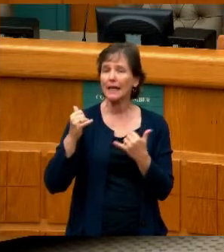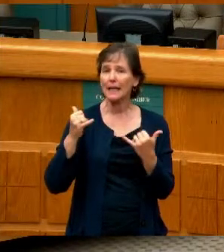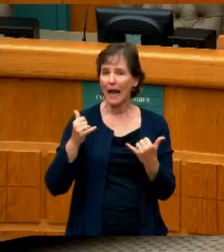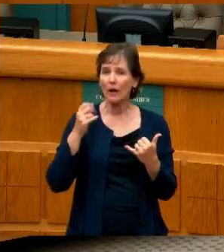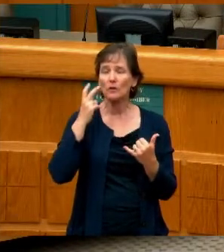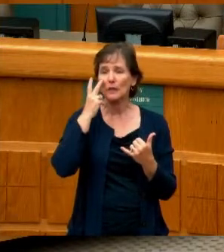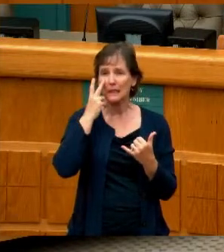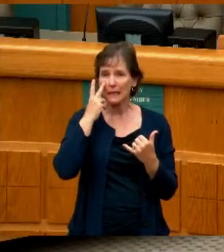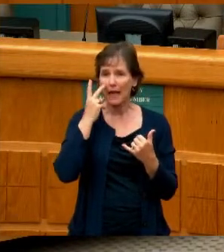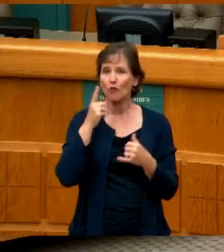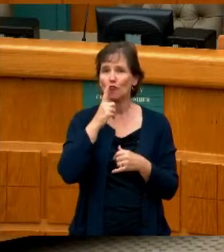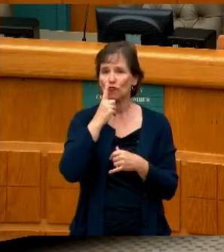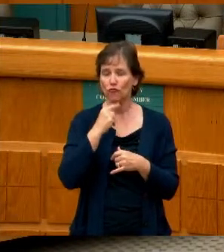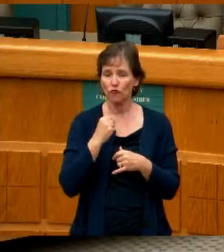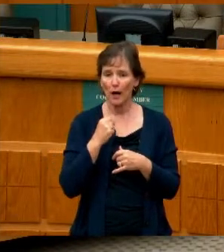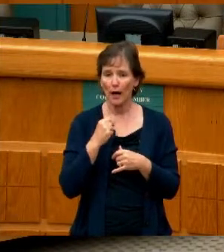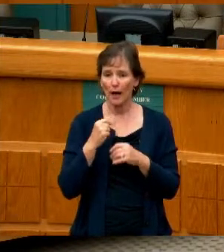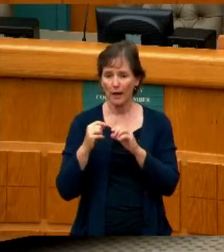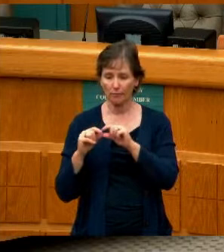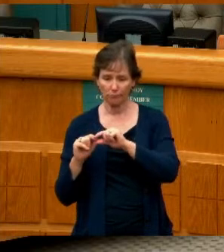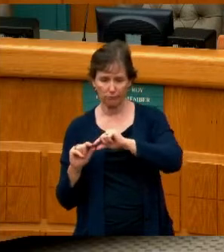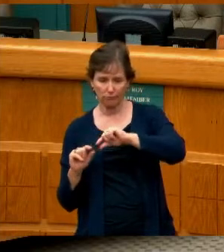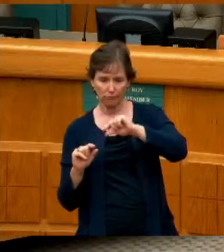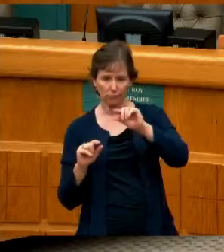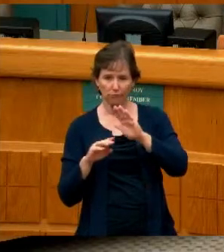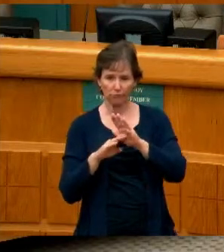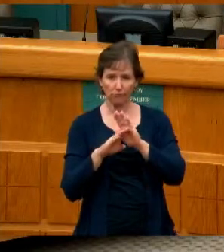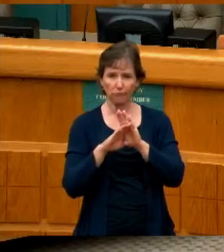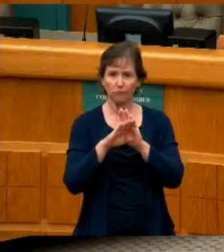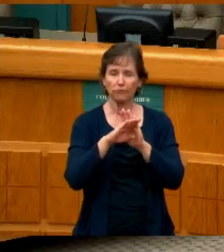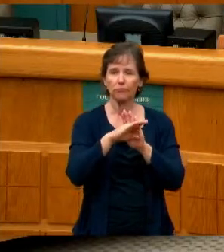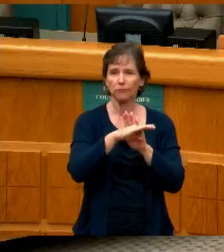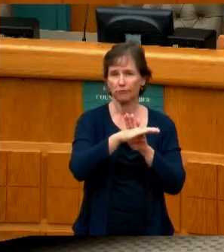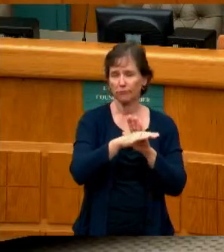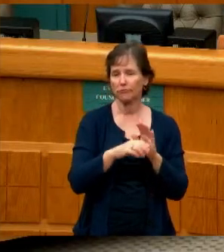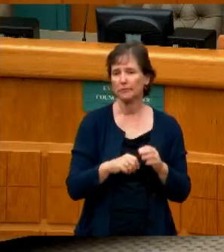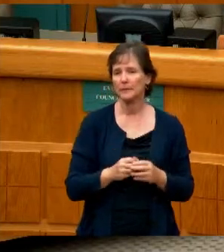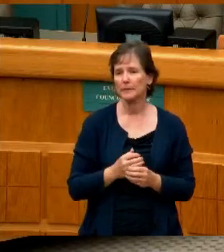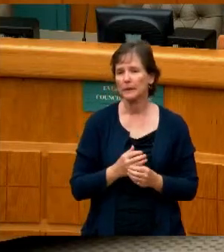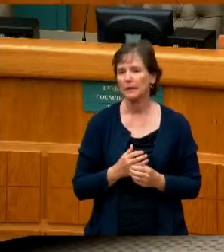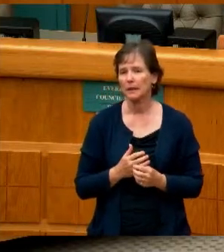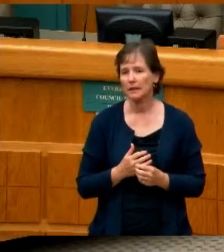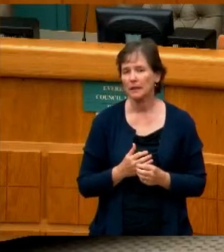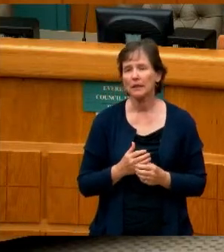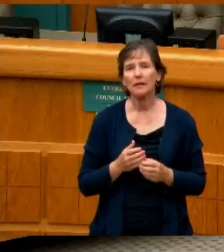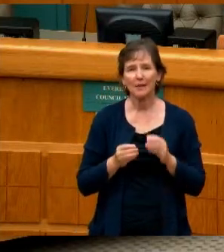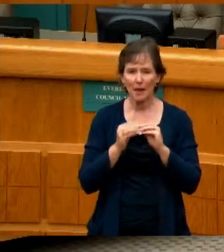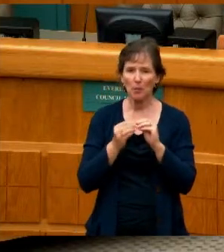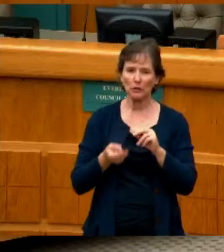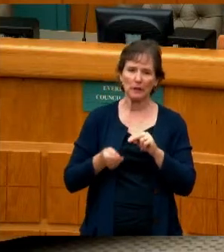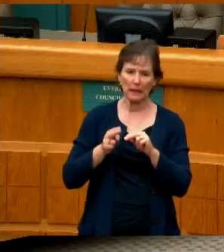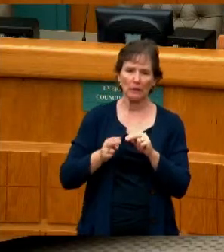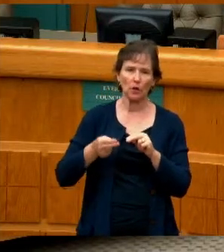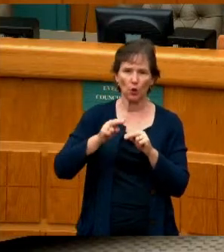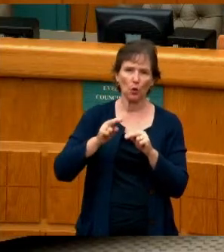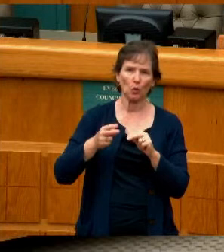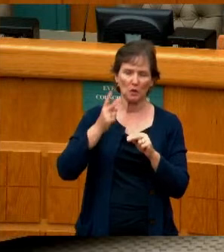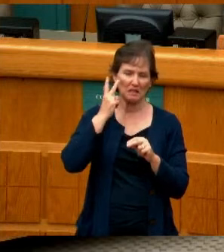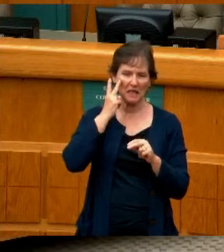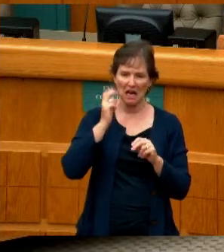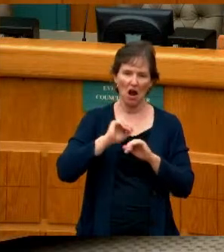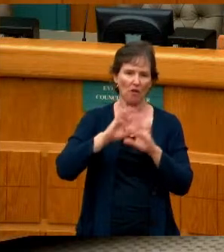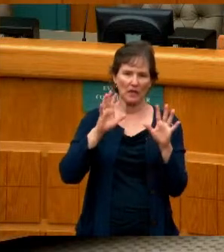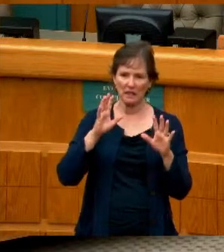was around July 14th when we peaked at 605 cases. And so now you see the red line, you see